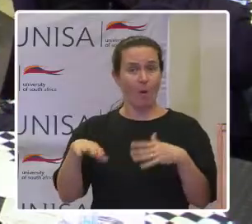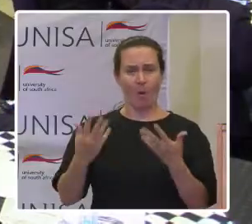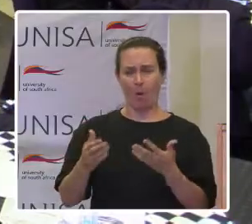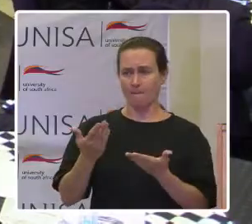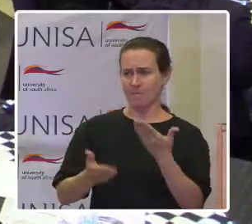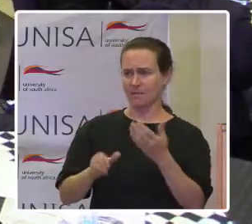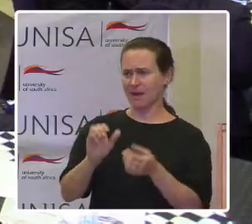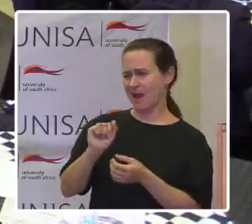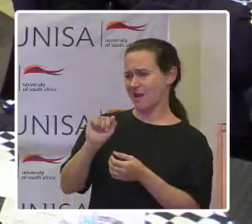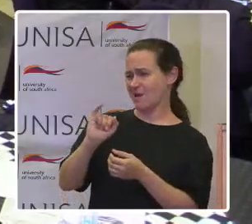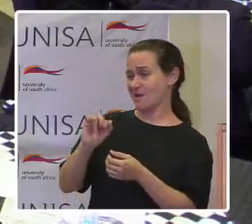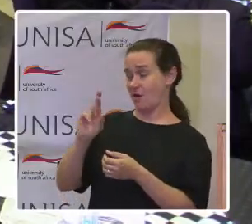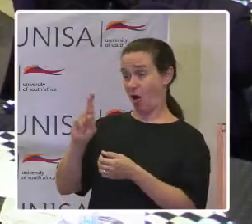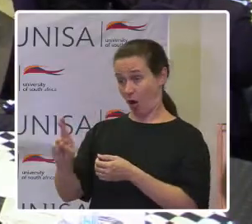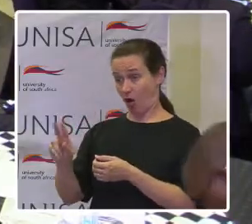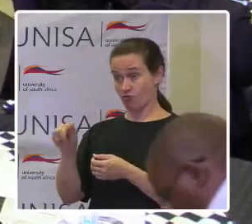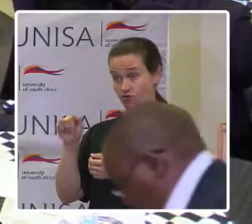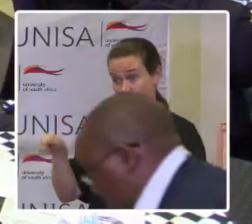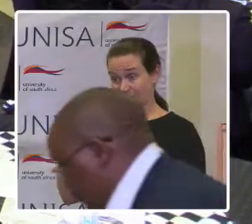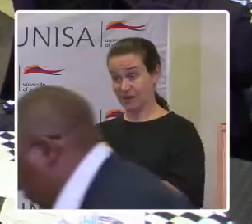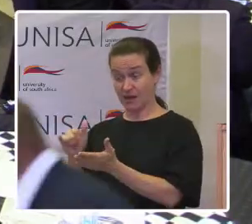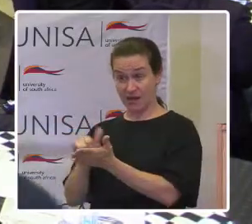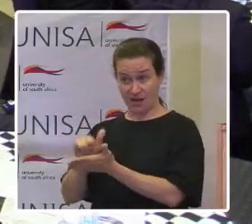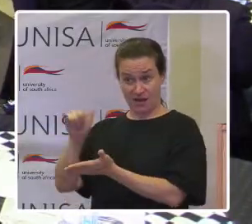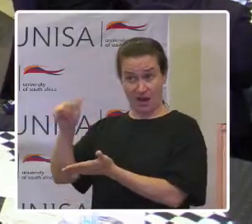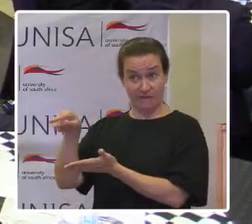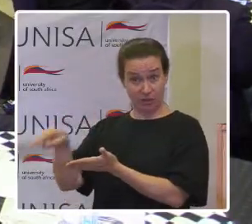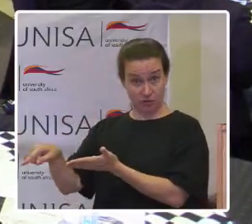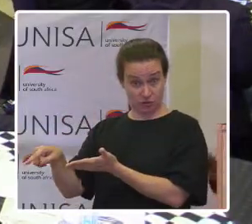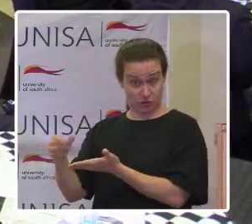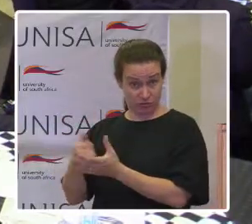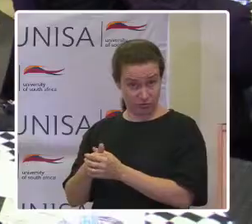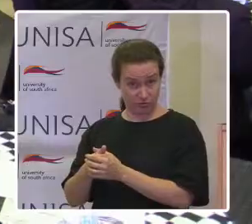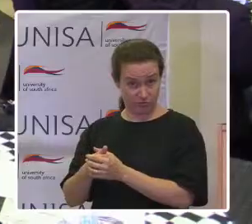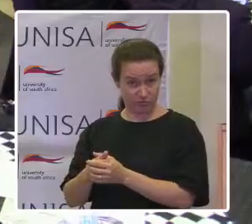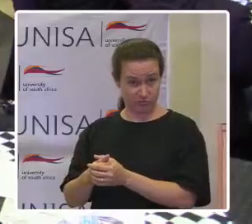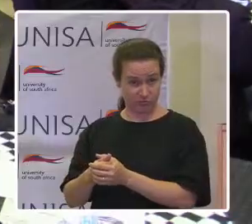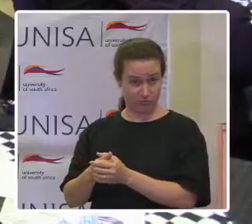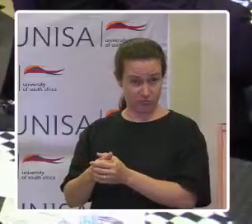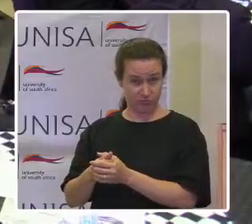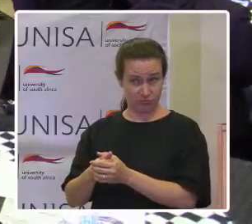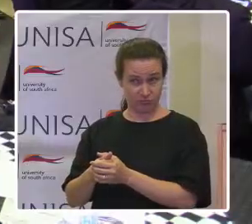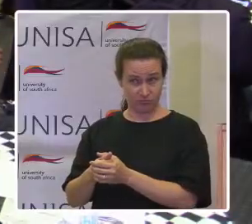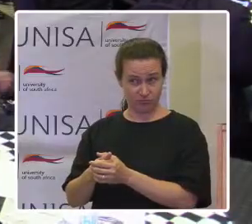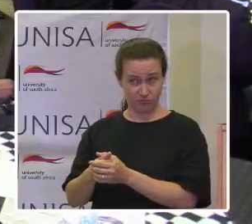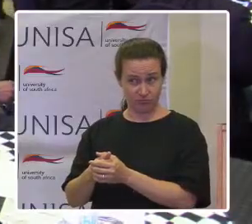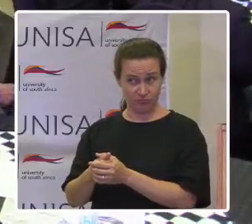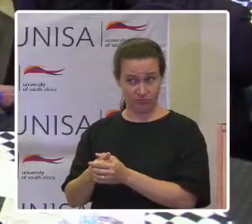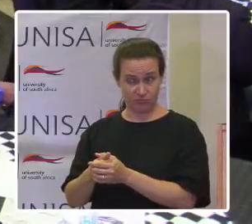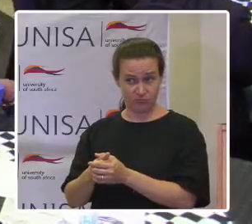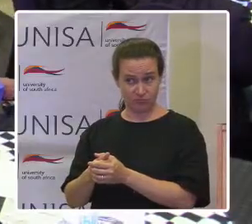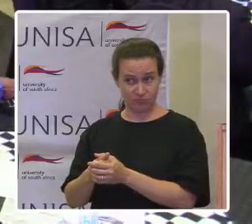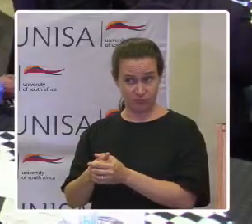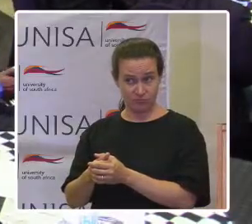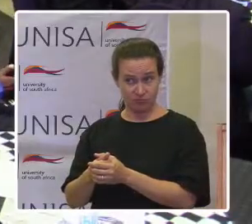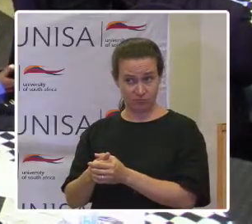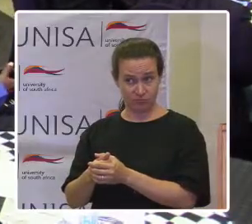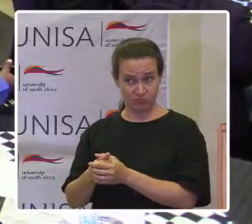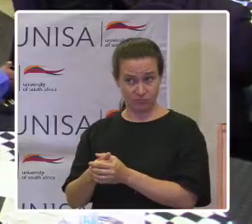AIR aviation industrial revolution, does it also check regards to the jet?